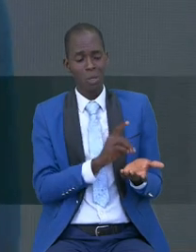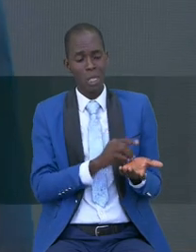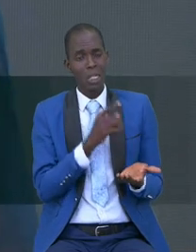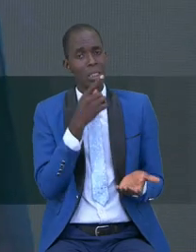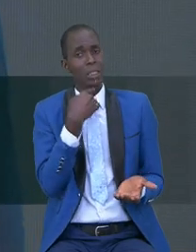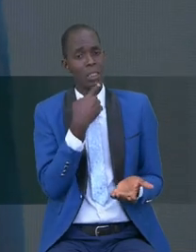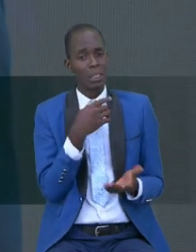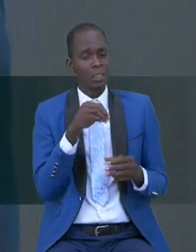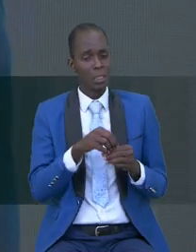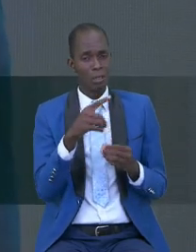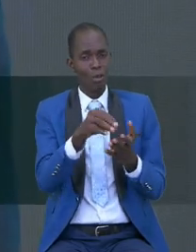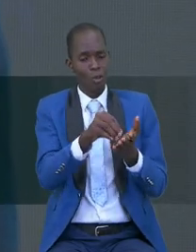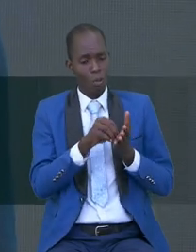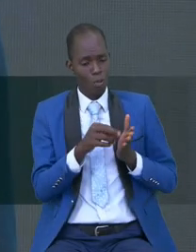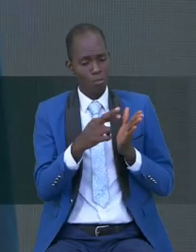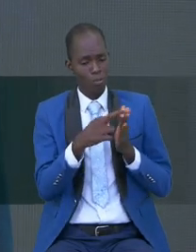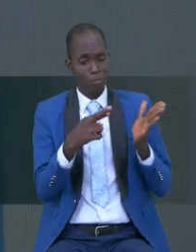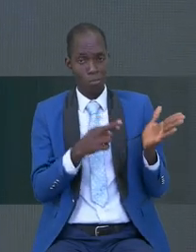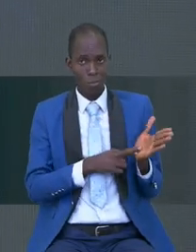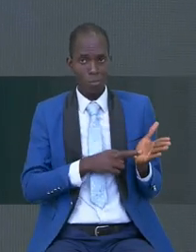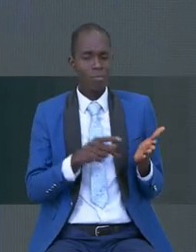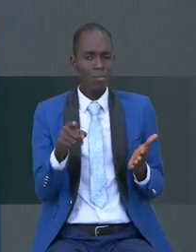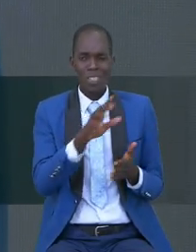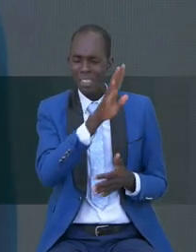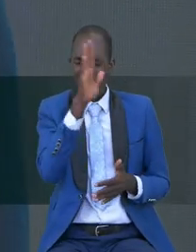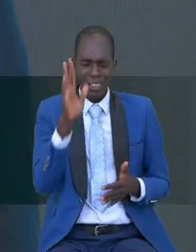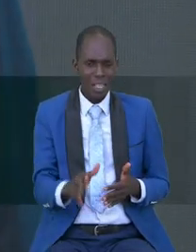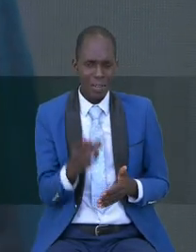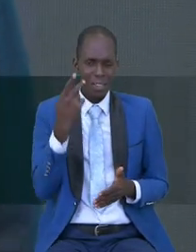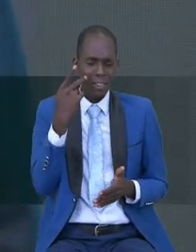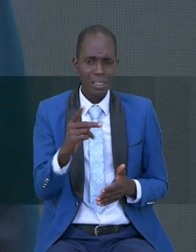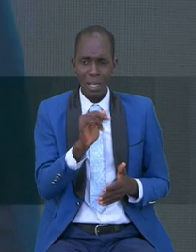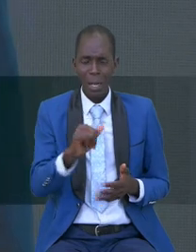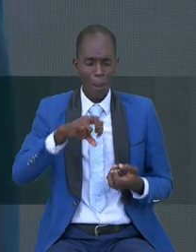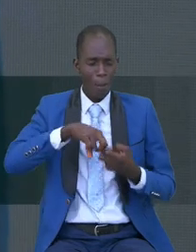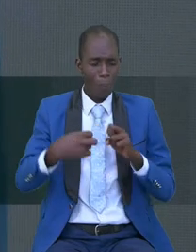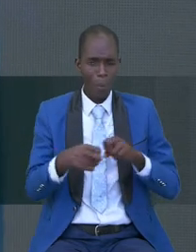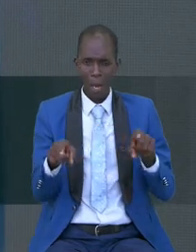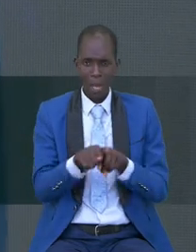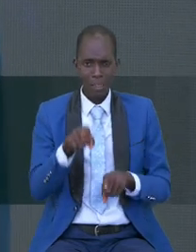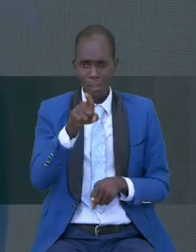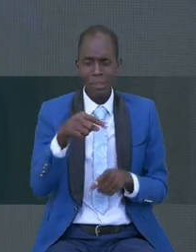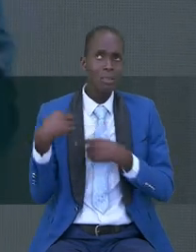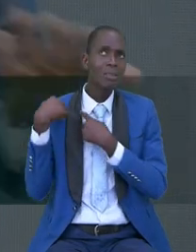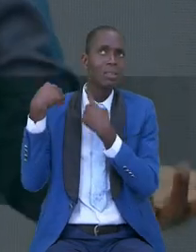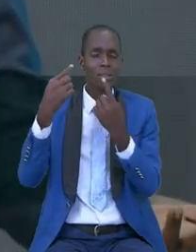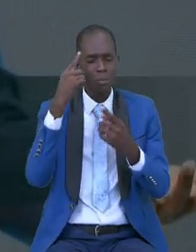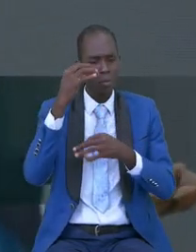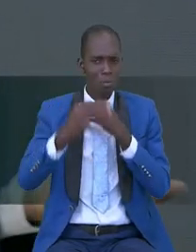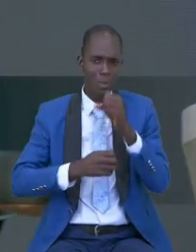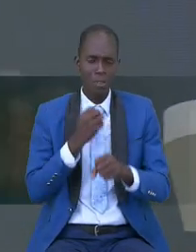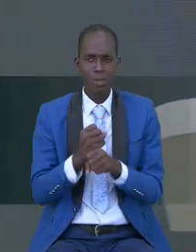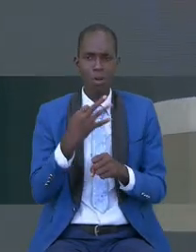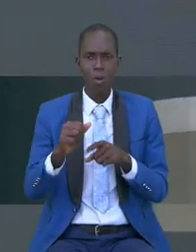their record, they never met a case like this in all their practice. And they